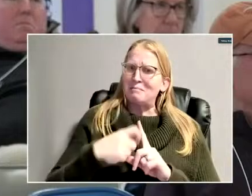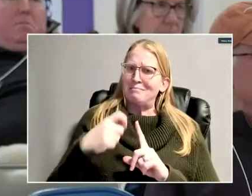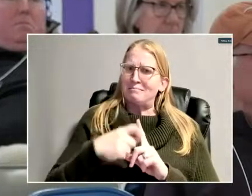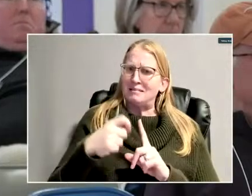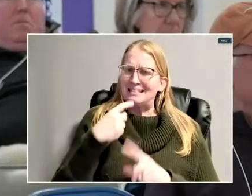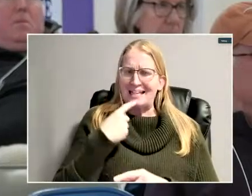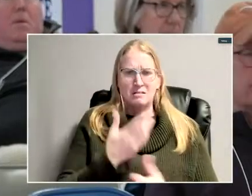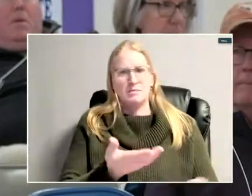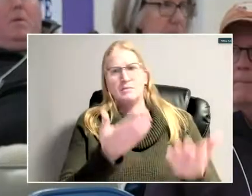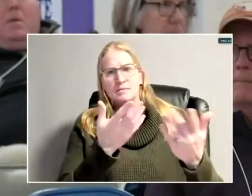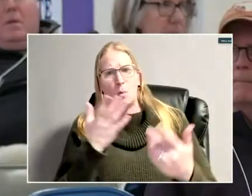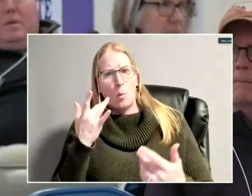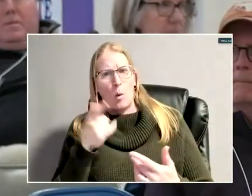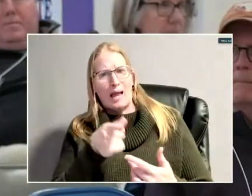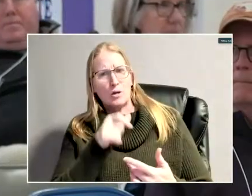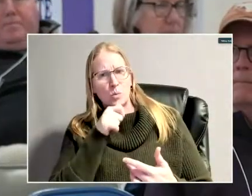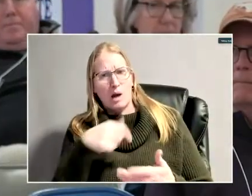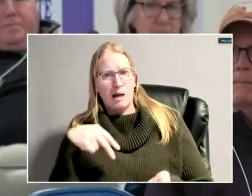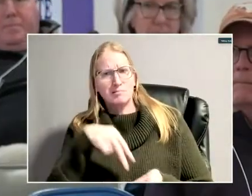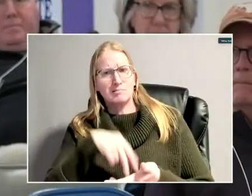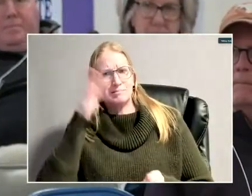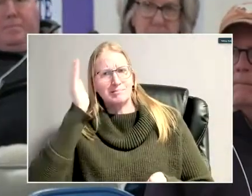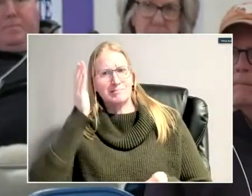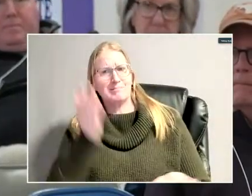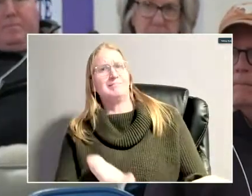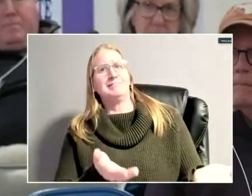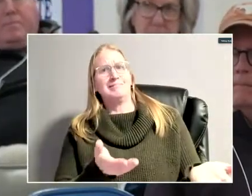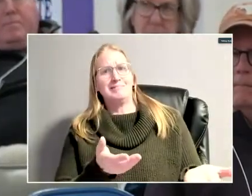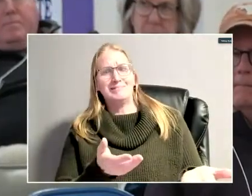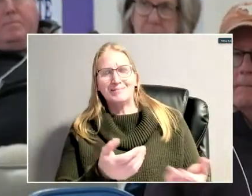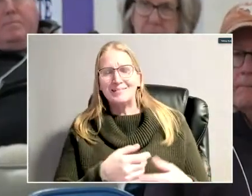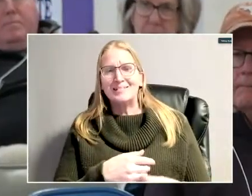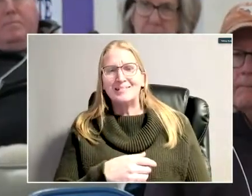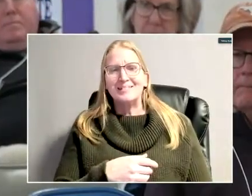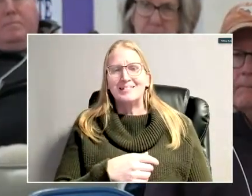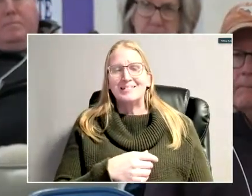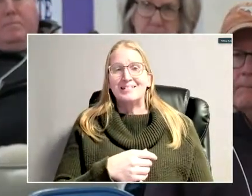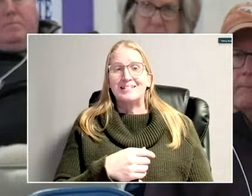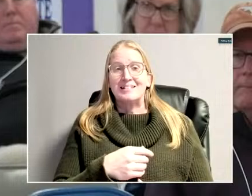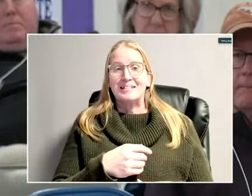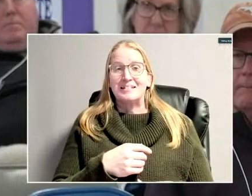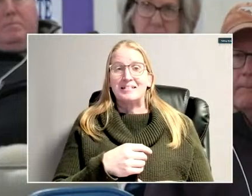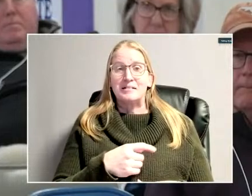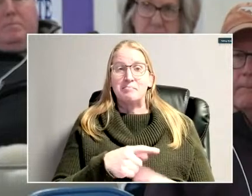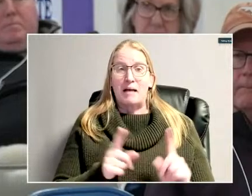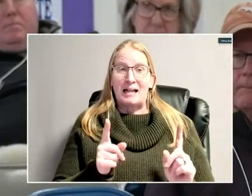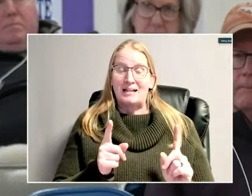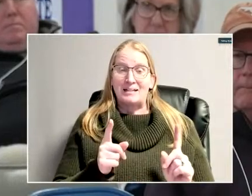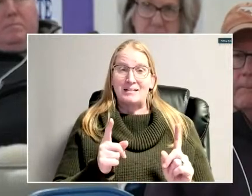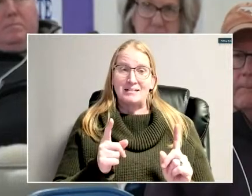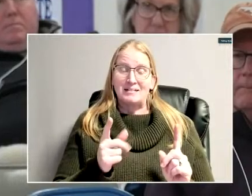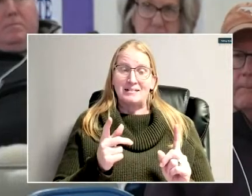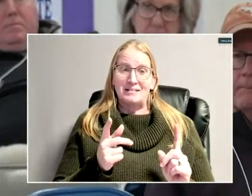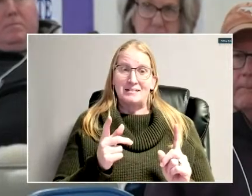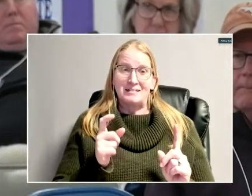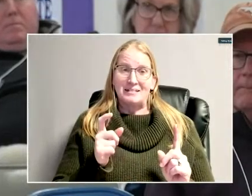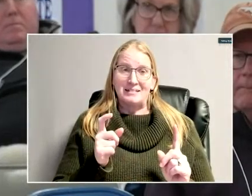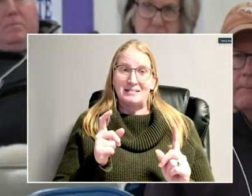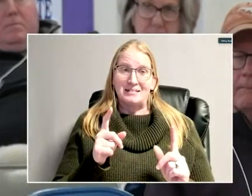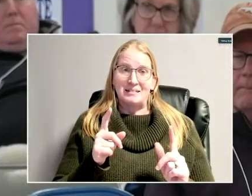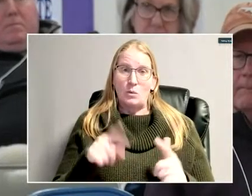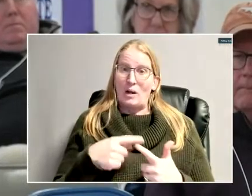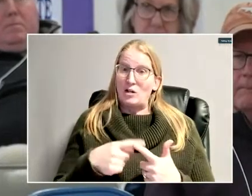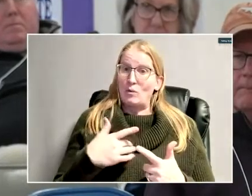participating and I had to say that uh I you know when you get on an airplane and you uh have full confidence in